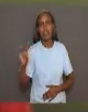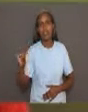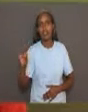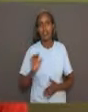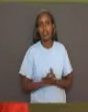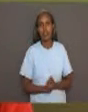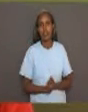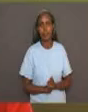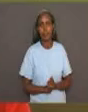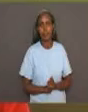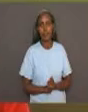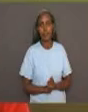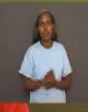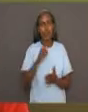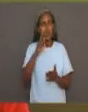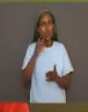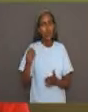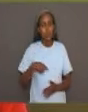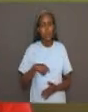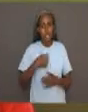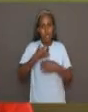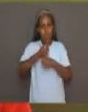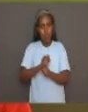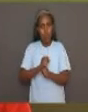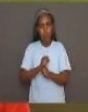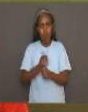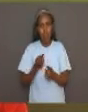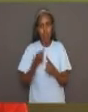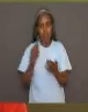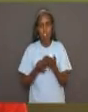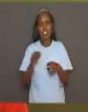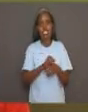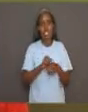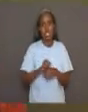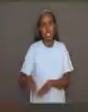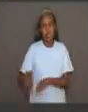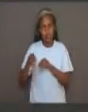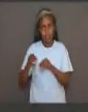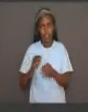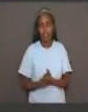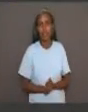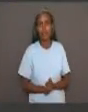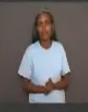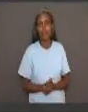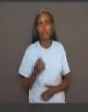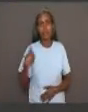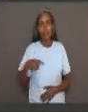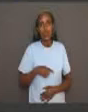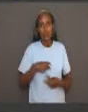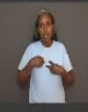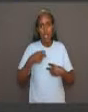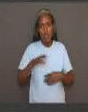38. What can we conclude from this exercise, students? We have